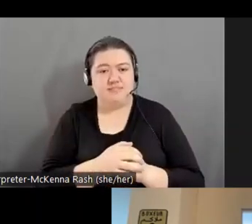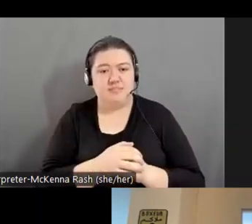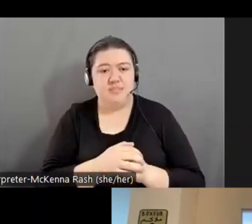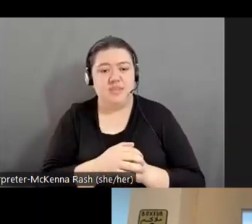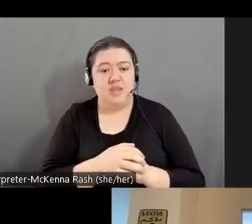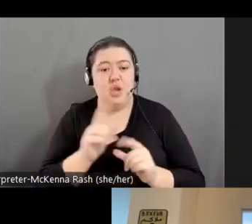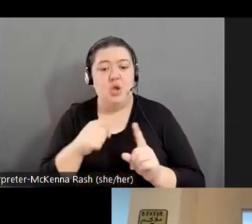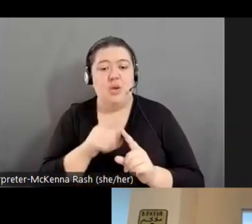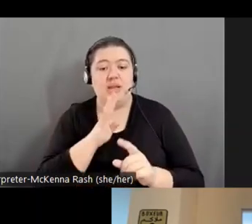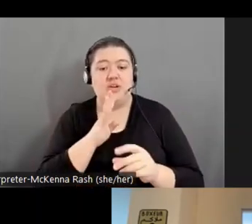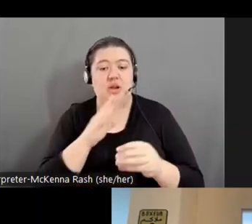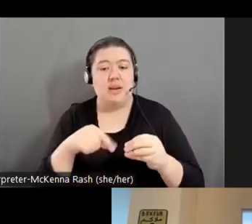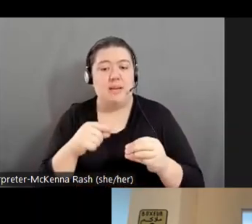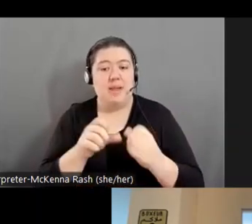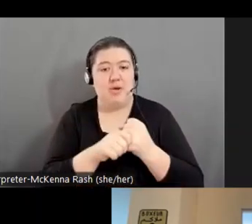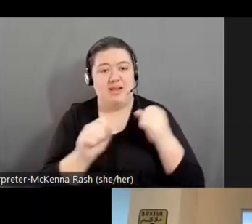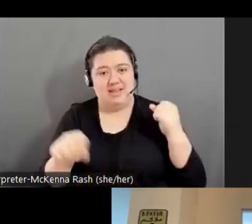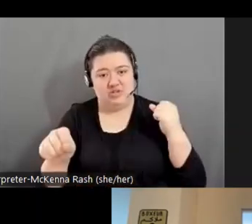about extensions,